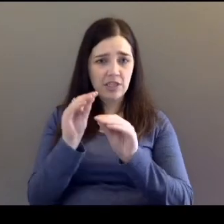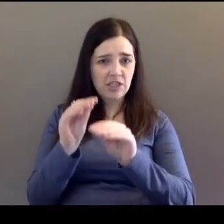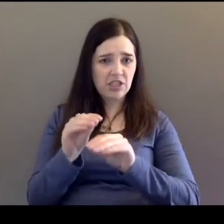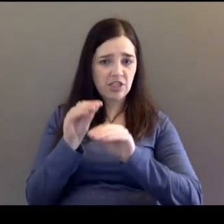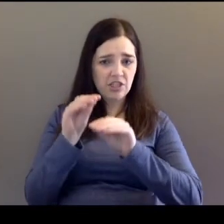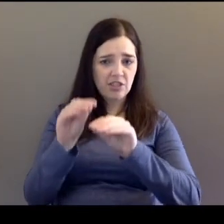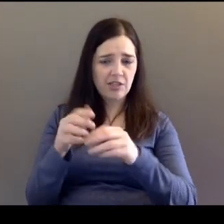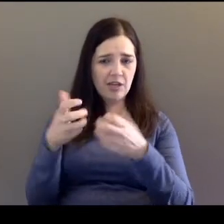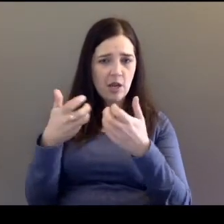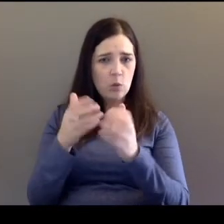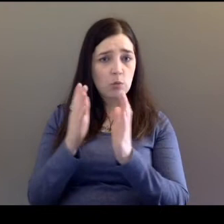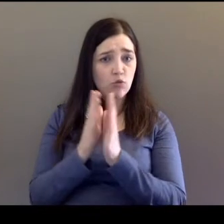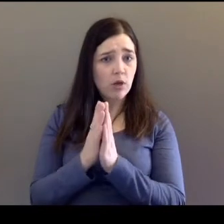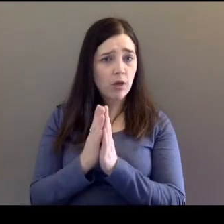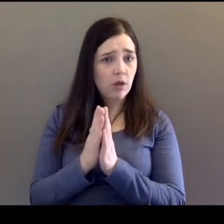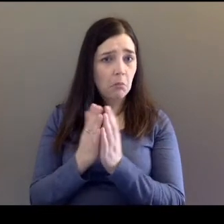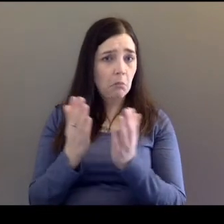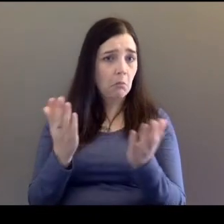her how to pray?